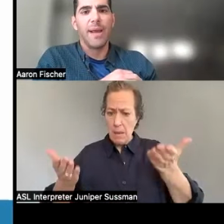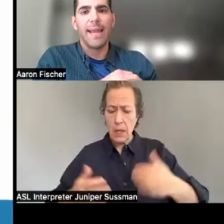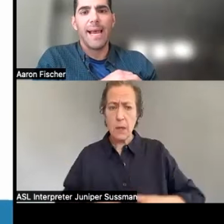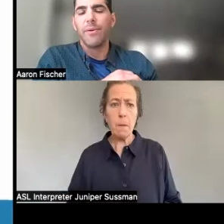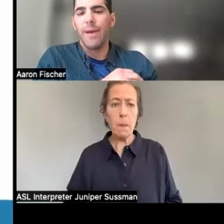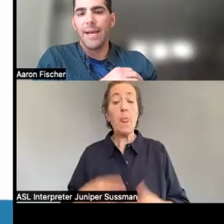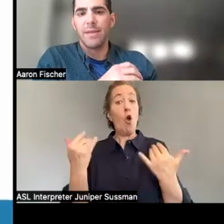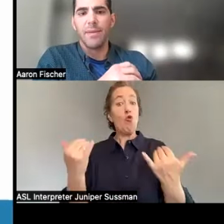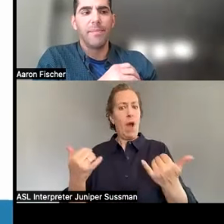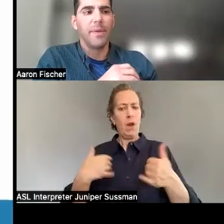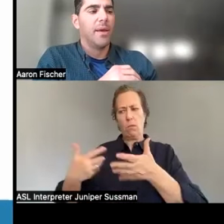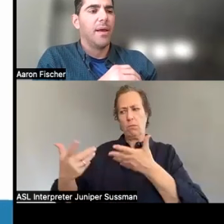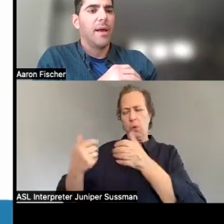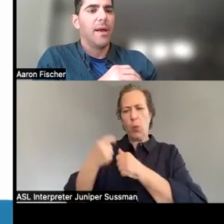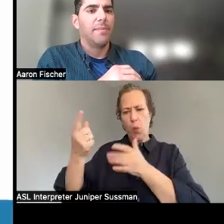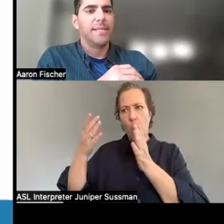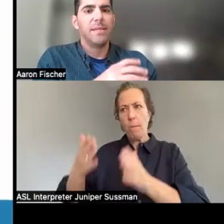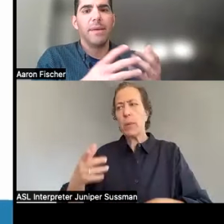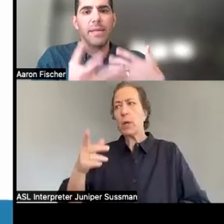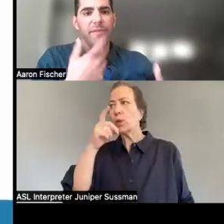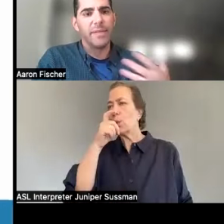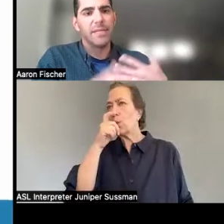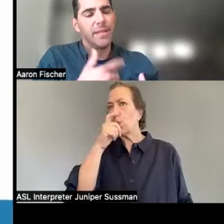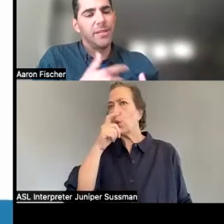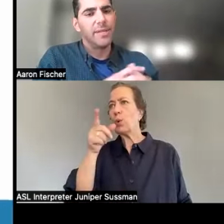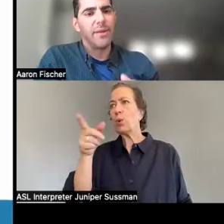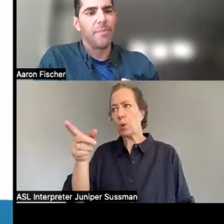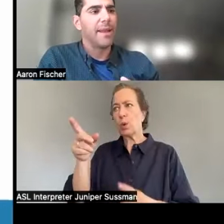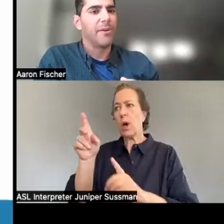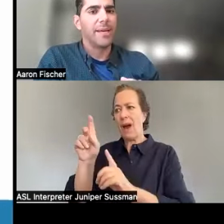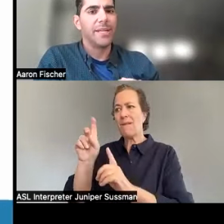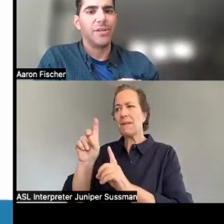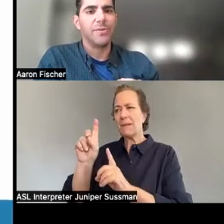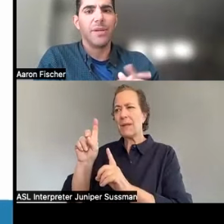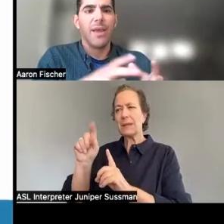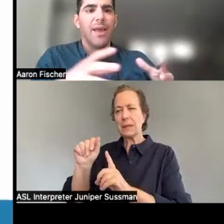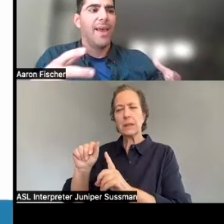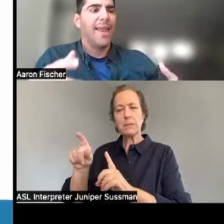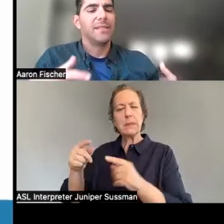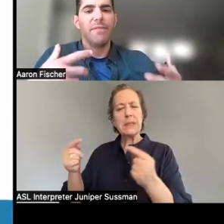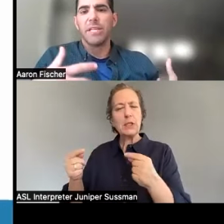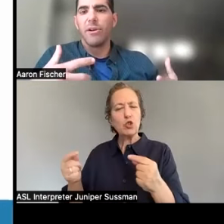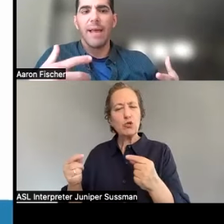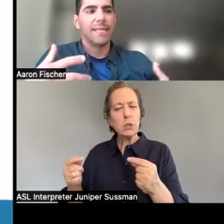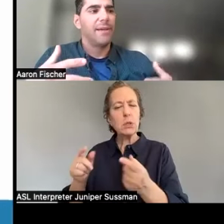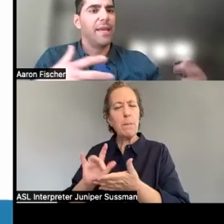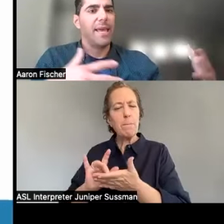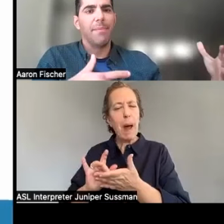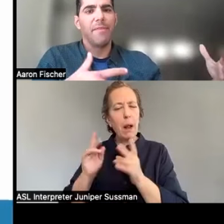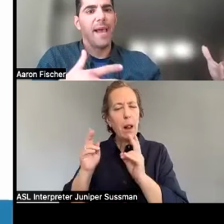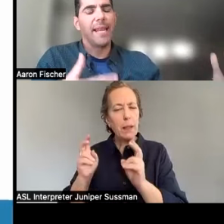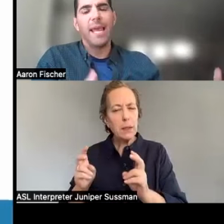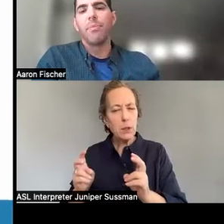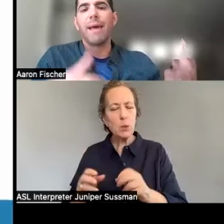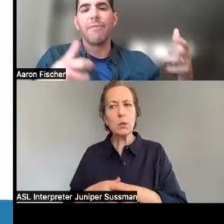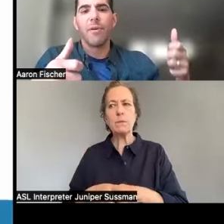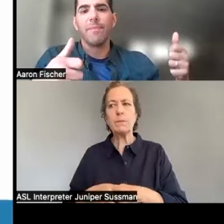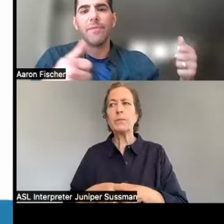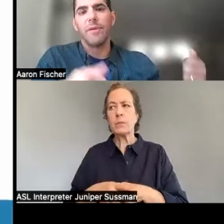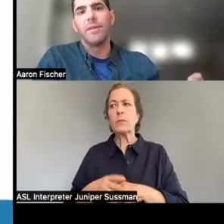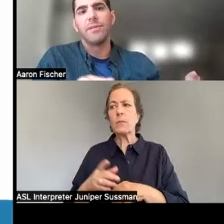individual right now who has some disabilities following some injuries and other medical issues. And it's a physical activity in providing